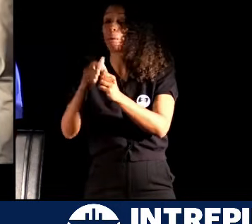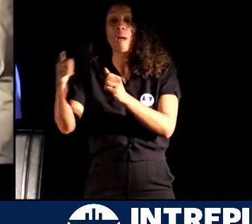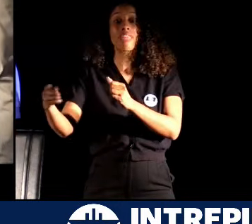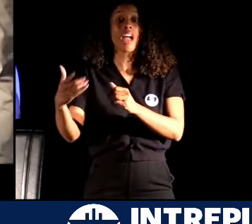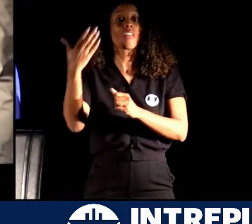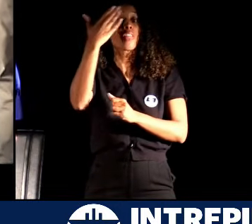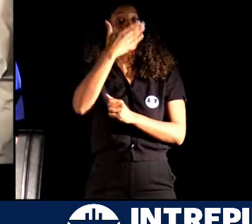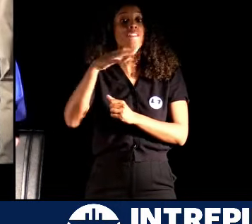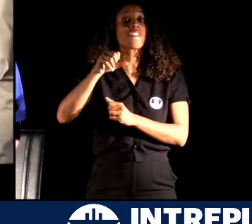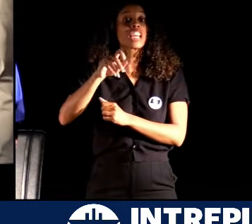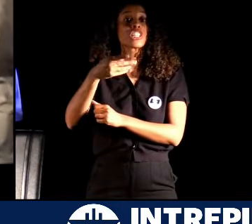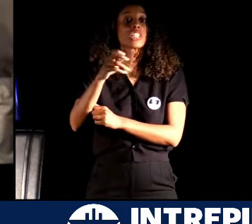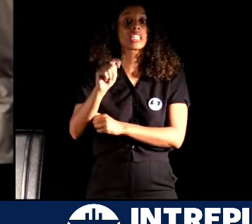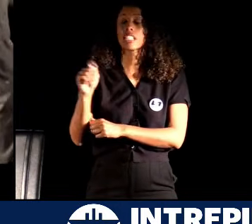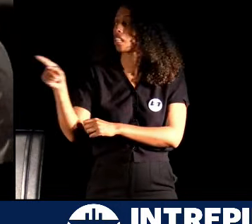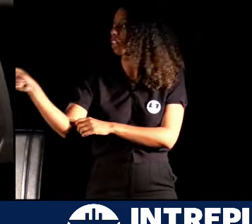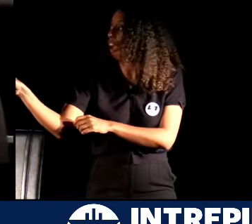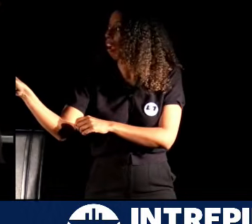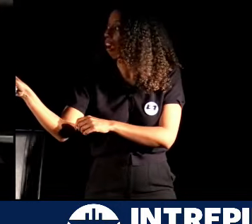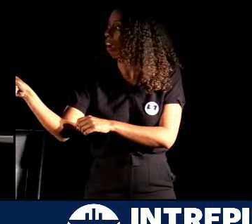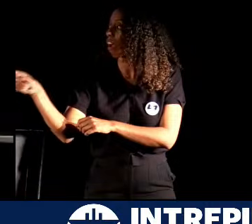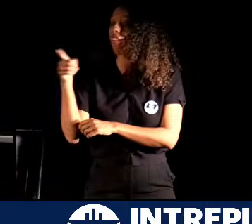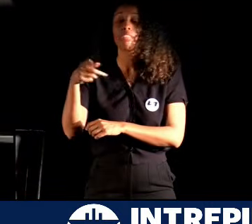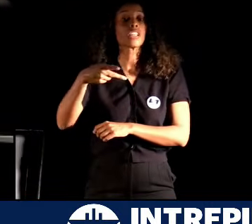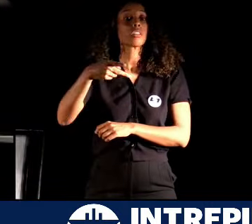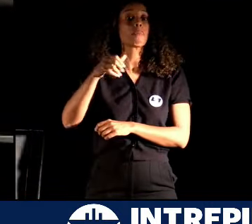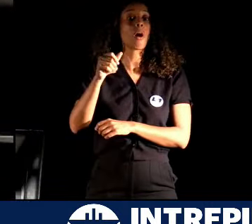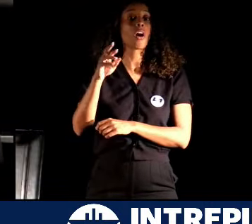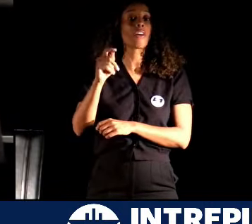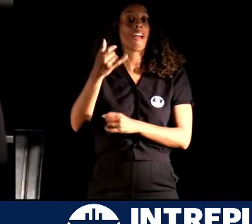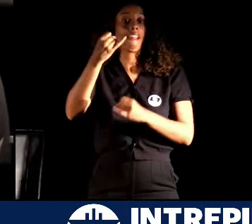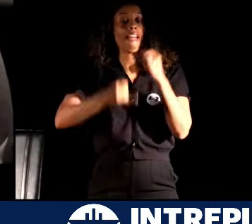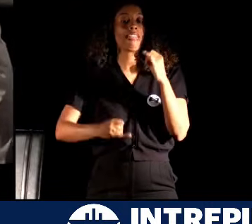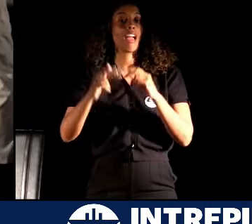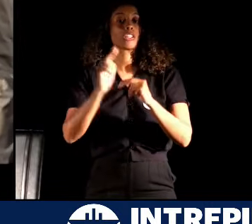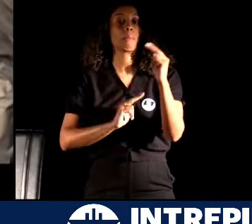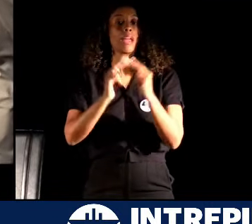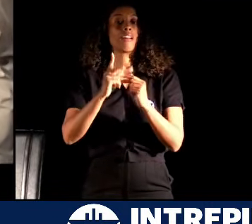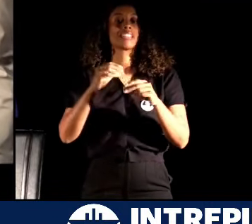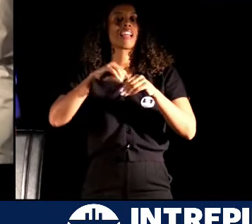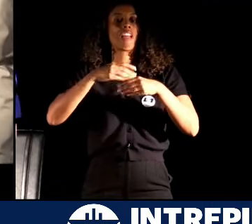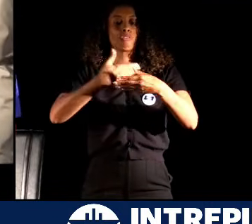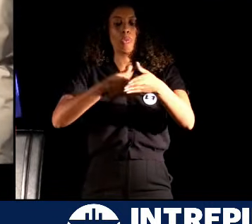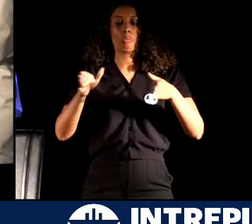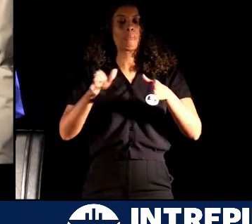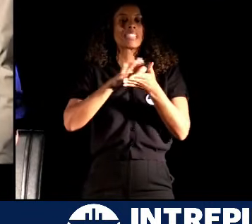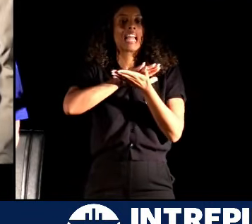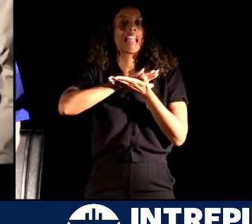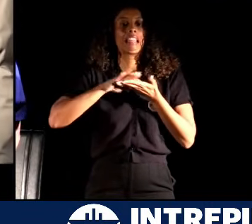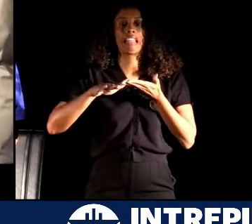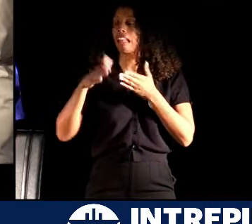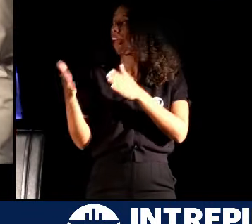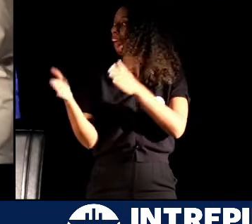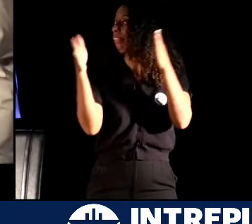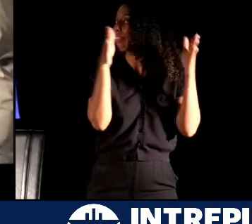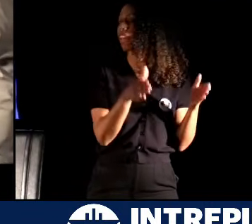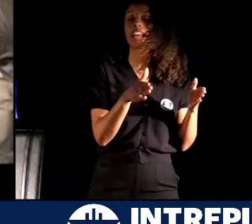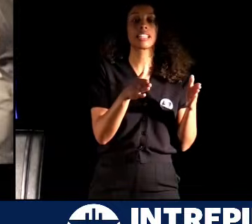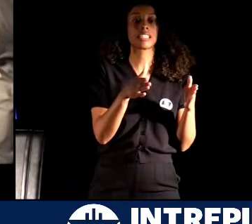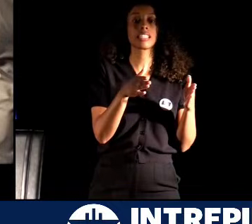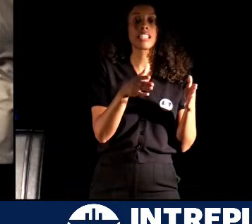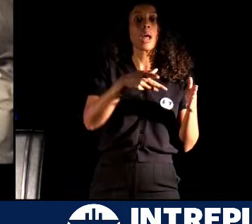sheet. This is Parker and its final build in a clean room. And then this is Parker in